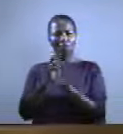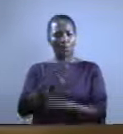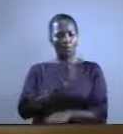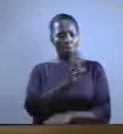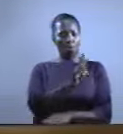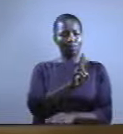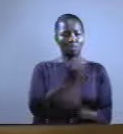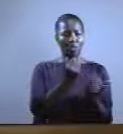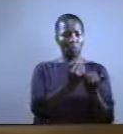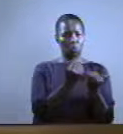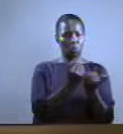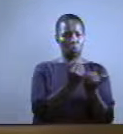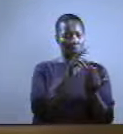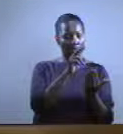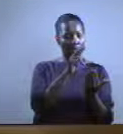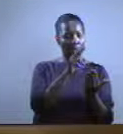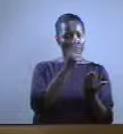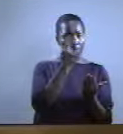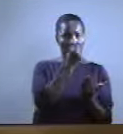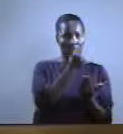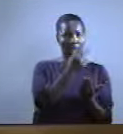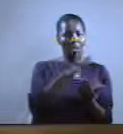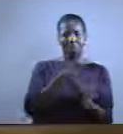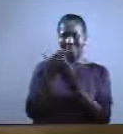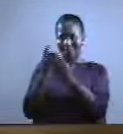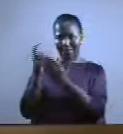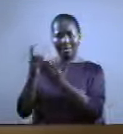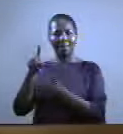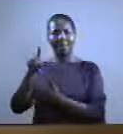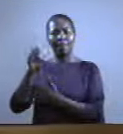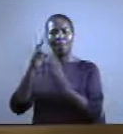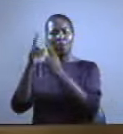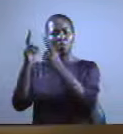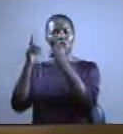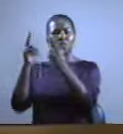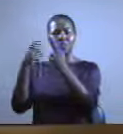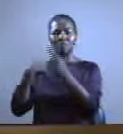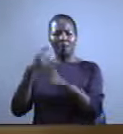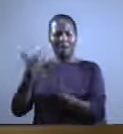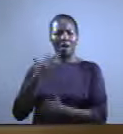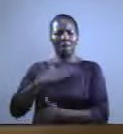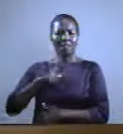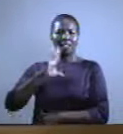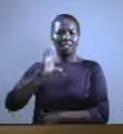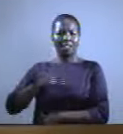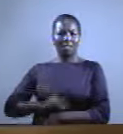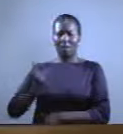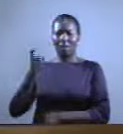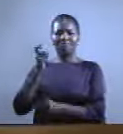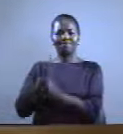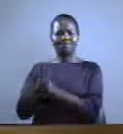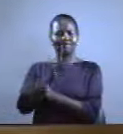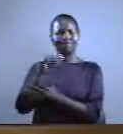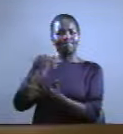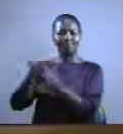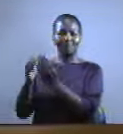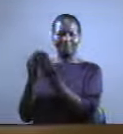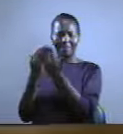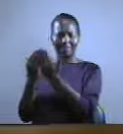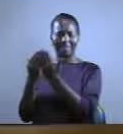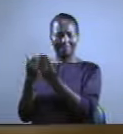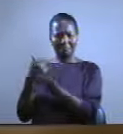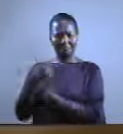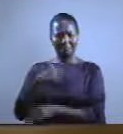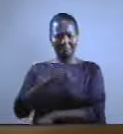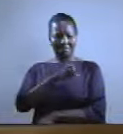for the Blind who dreamt of pursuing their studies and who are now devastated by the university's decision. It seriously calls into question